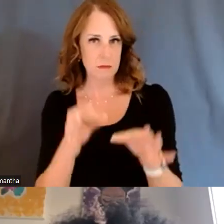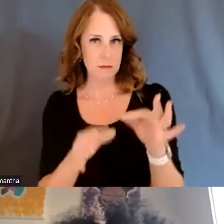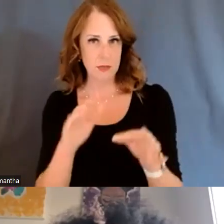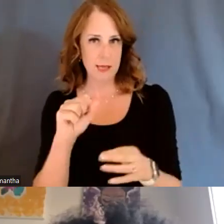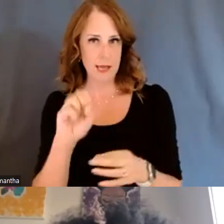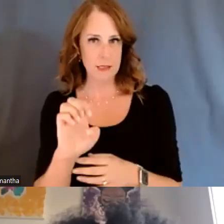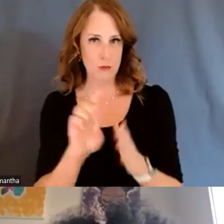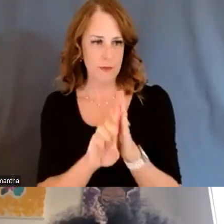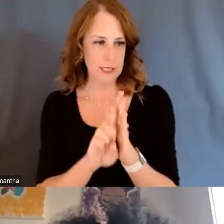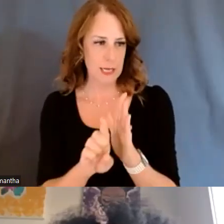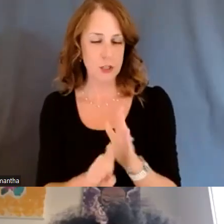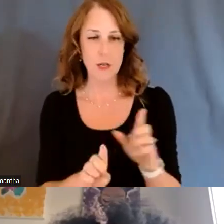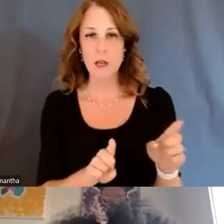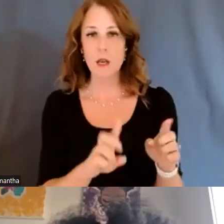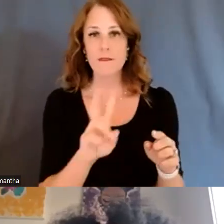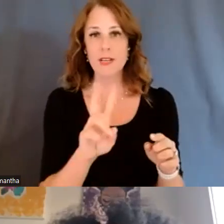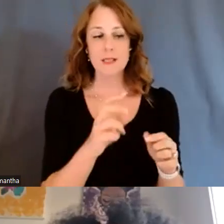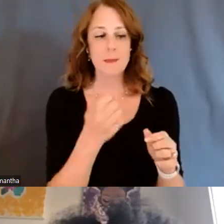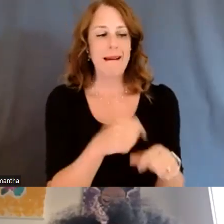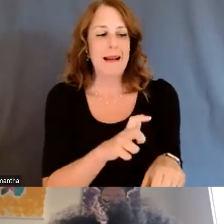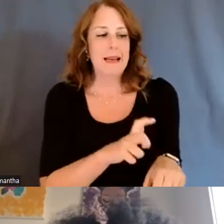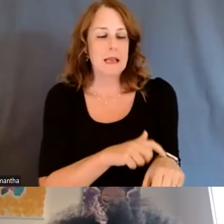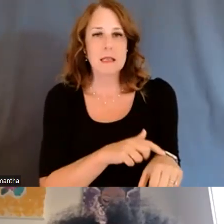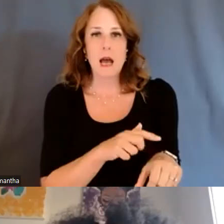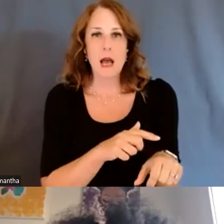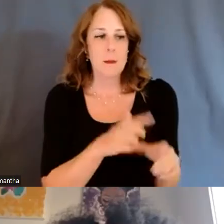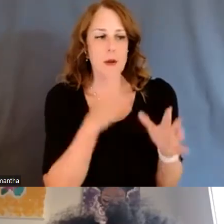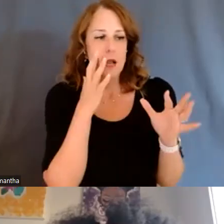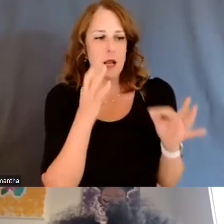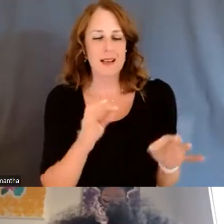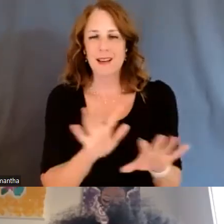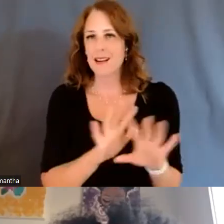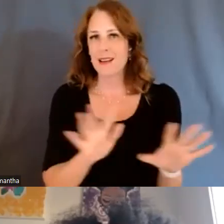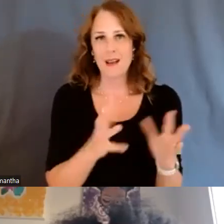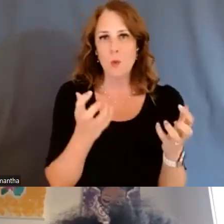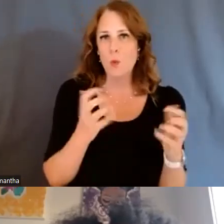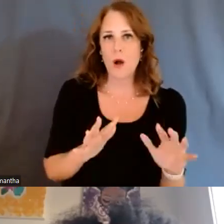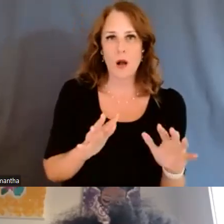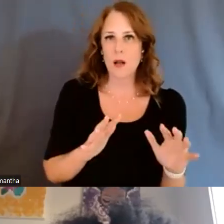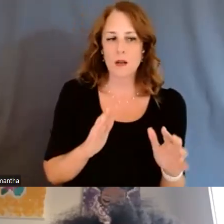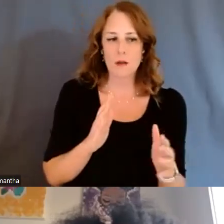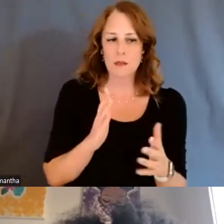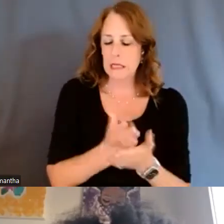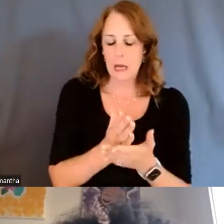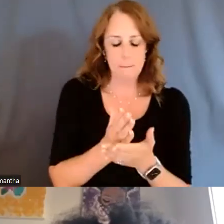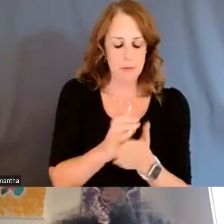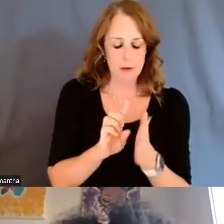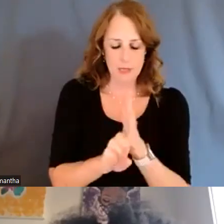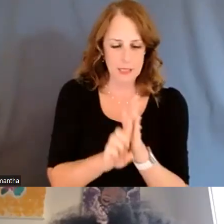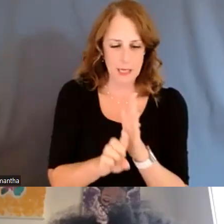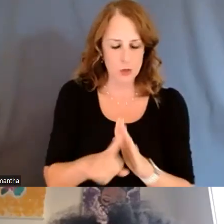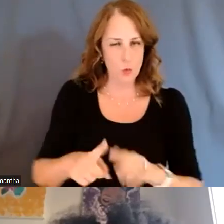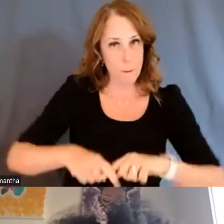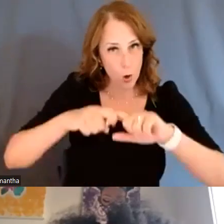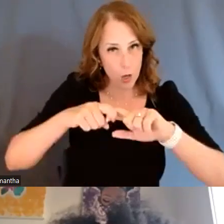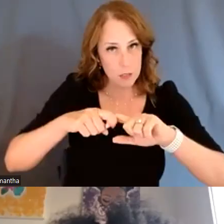investigation. A victim at any time can make a decision that they want to stop the investigation or pause the